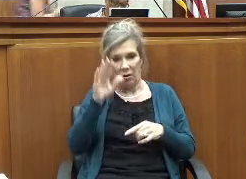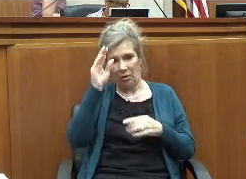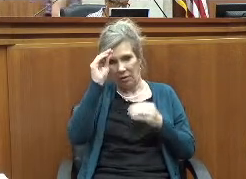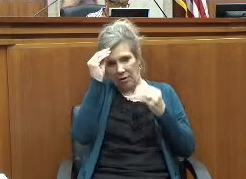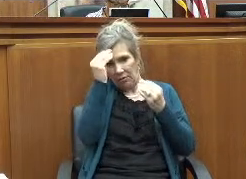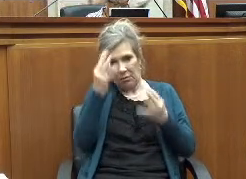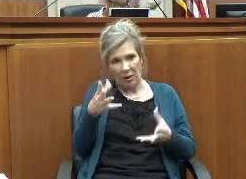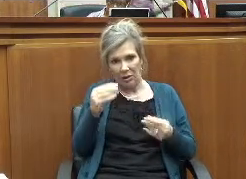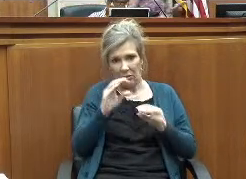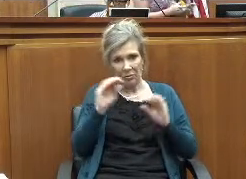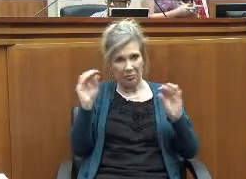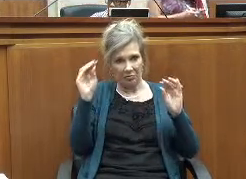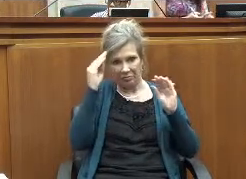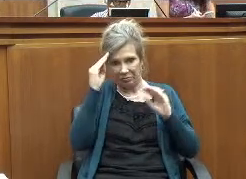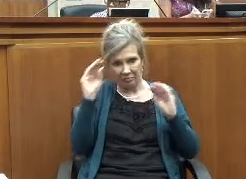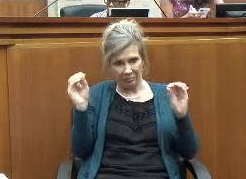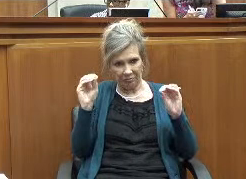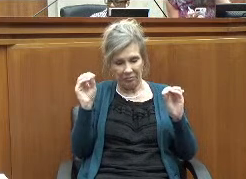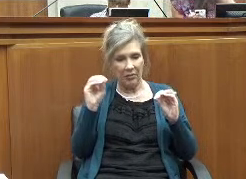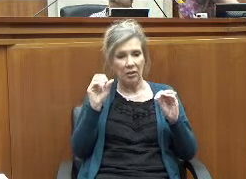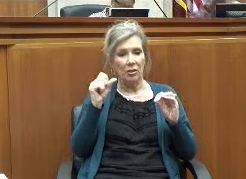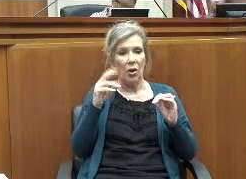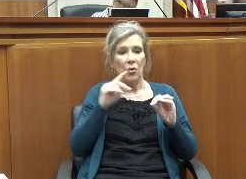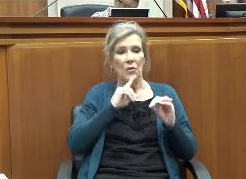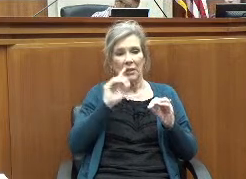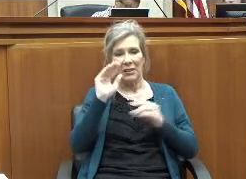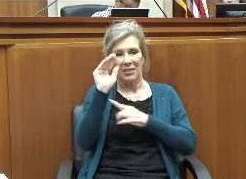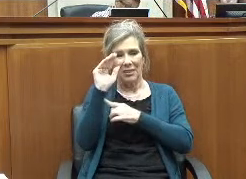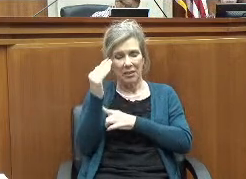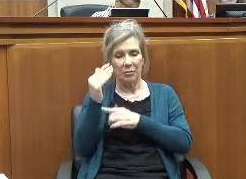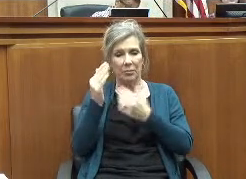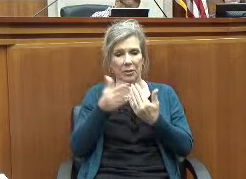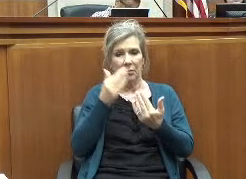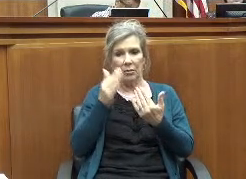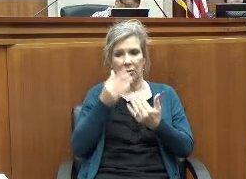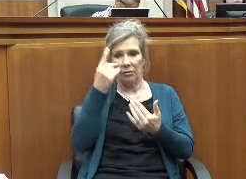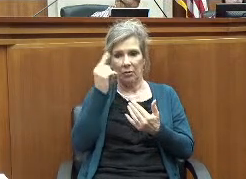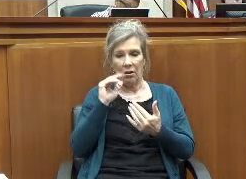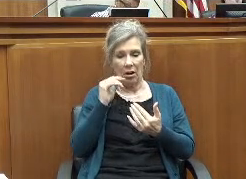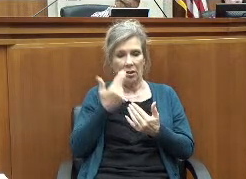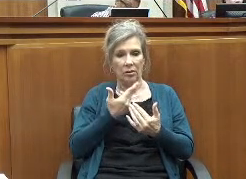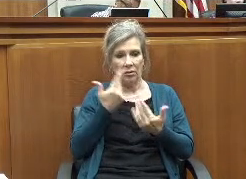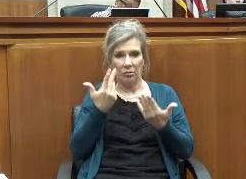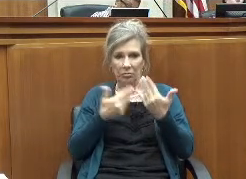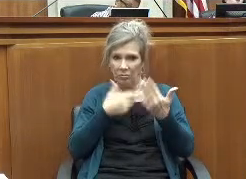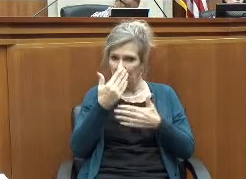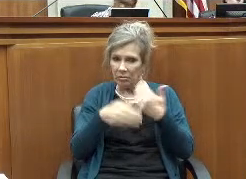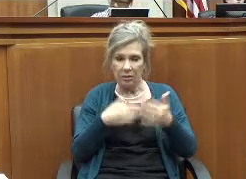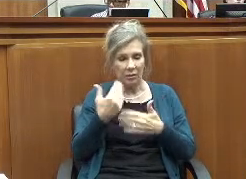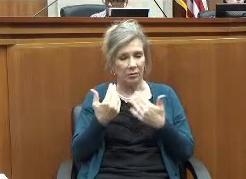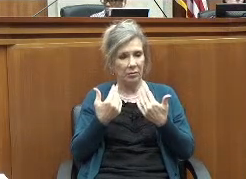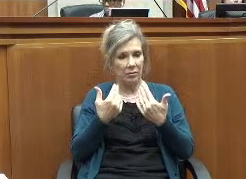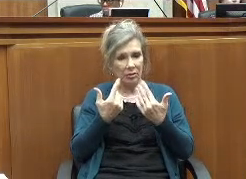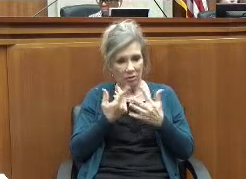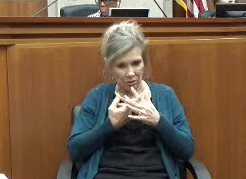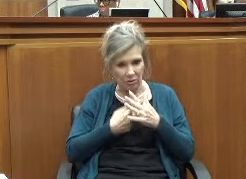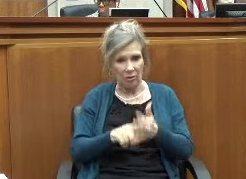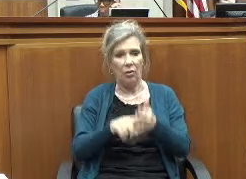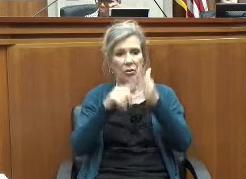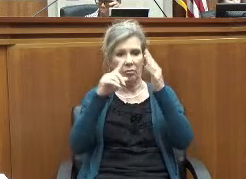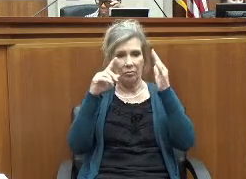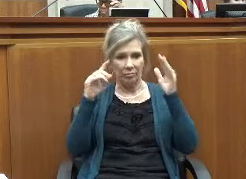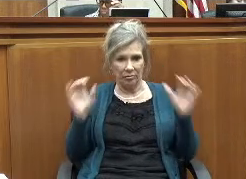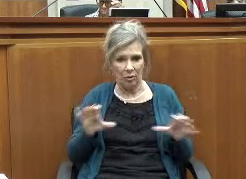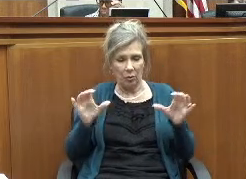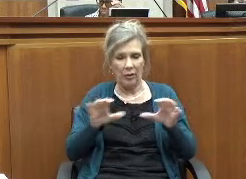so this seems like a really simple thing for us to do, to get on top of something before the legislature deals with a lot